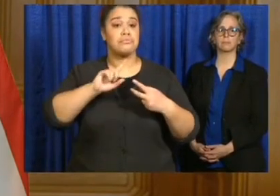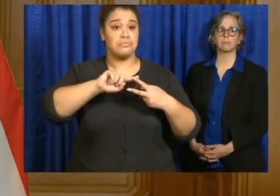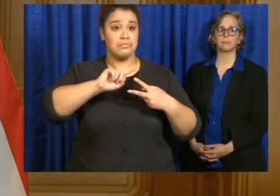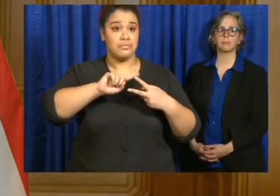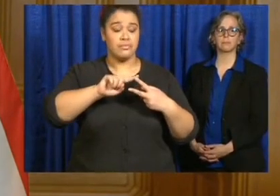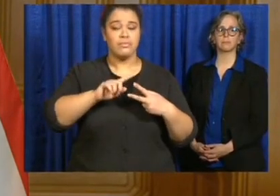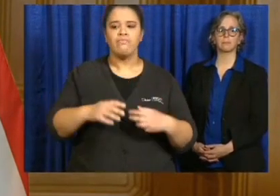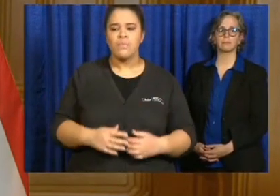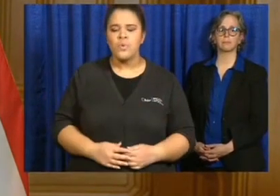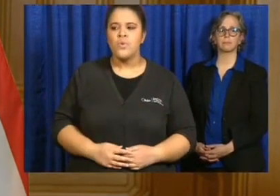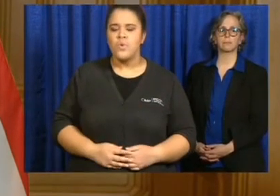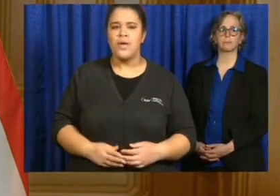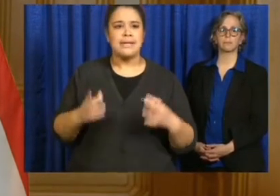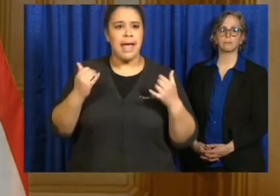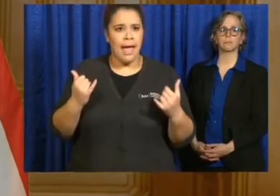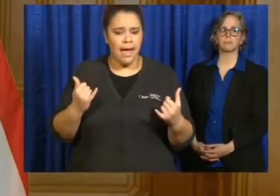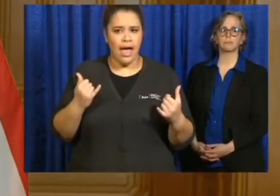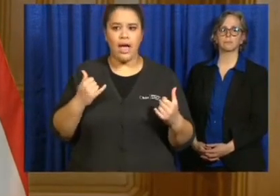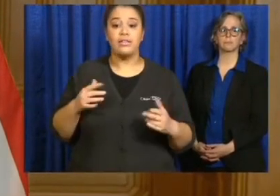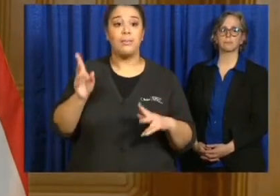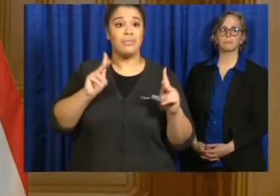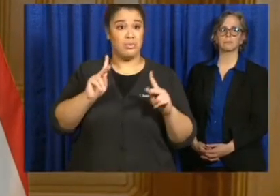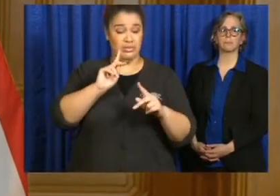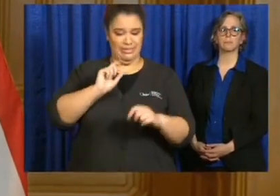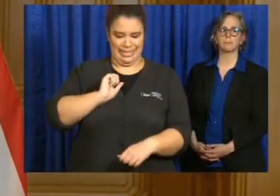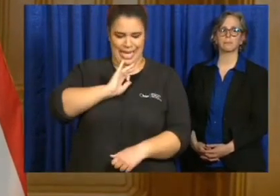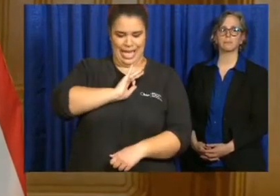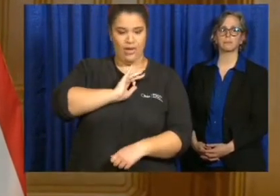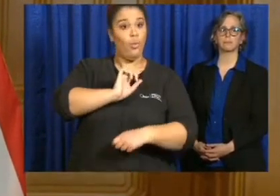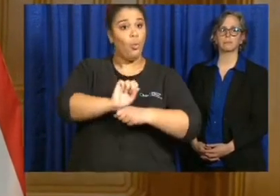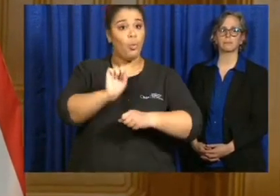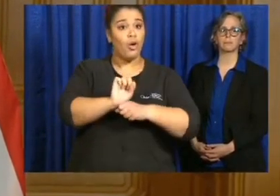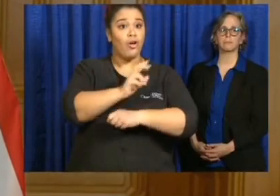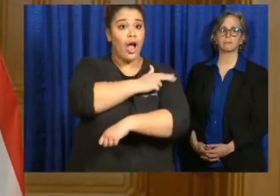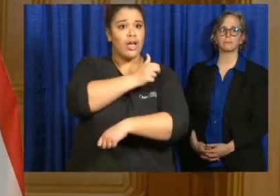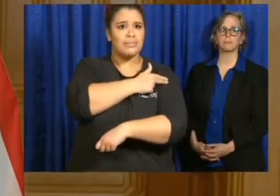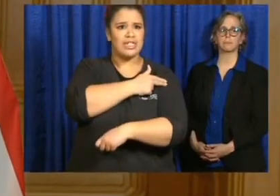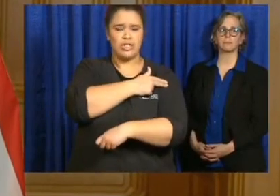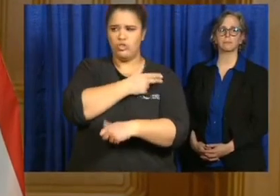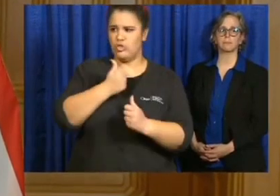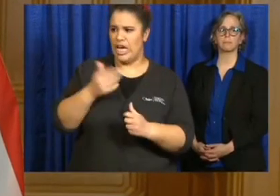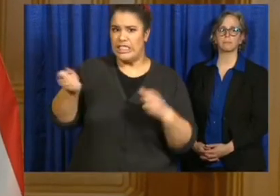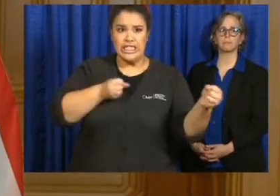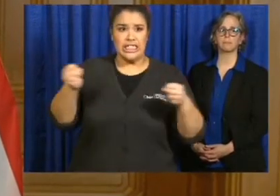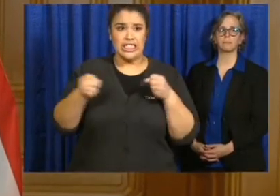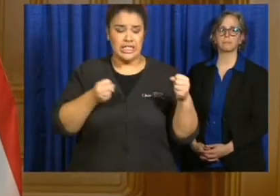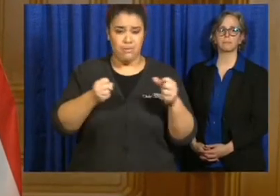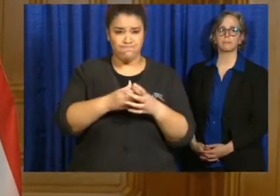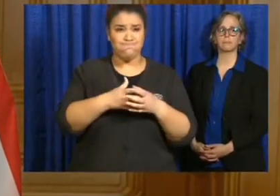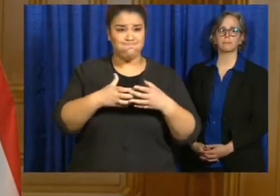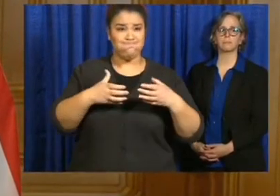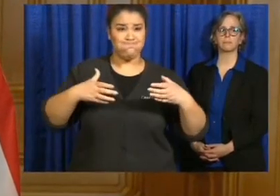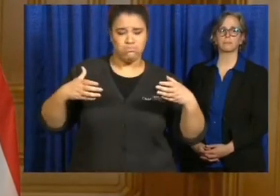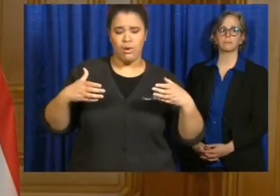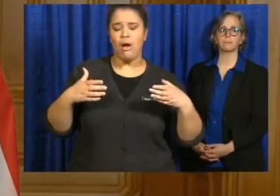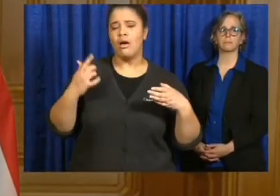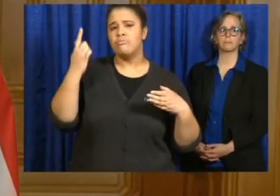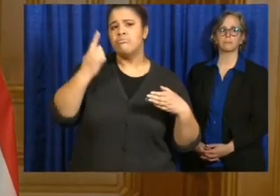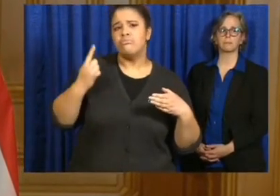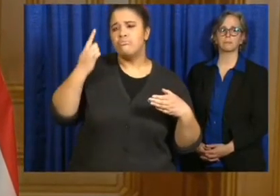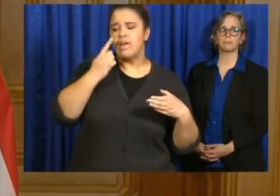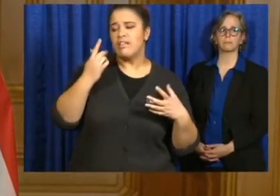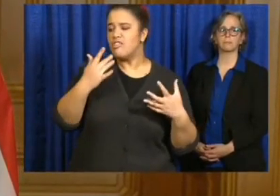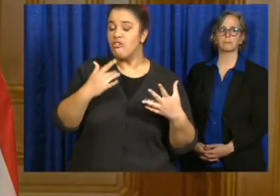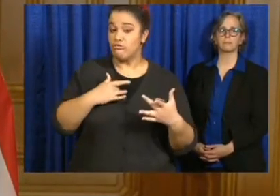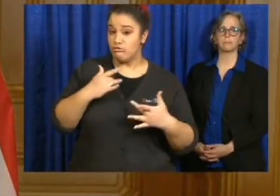the hospital staffing in anticipation of a surge that we know is coming, is there a concern under the pressure of the situation